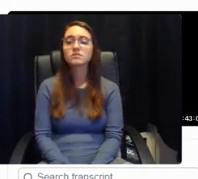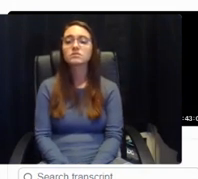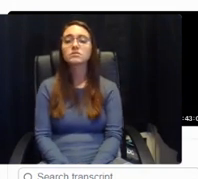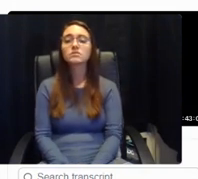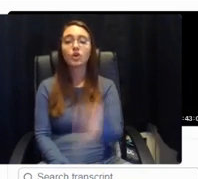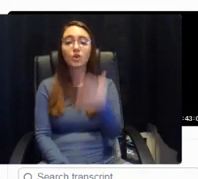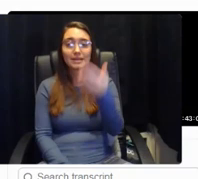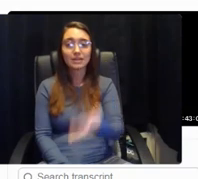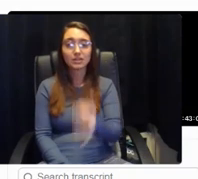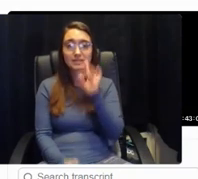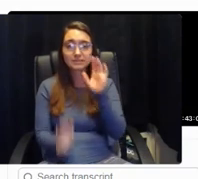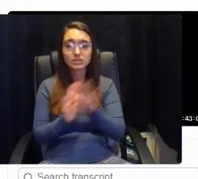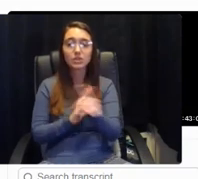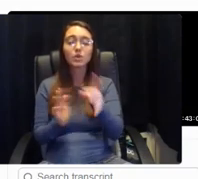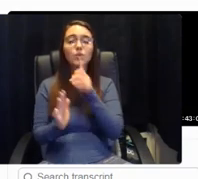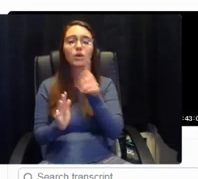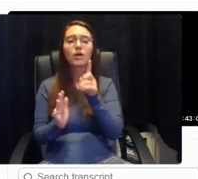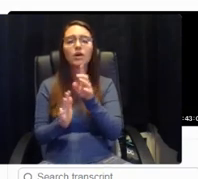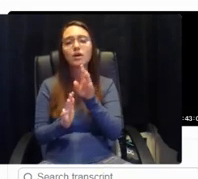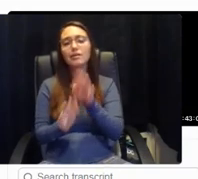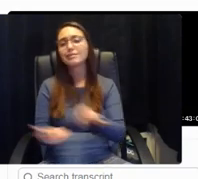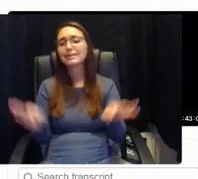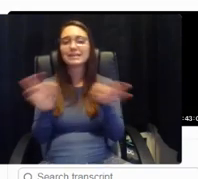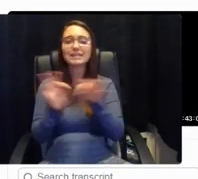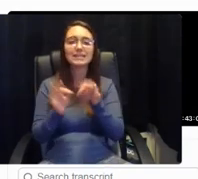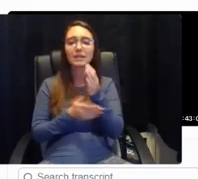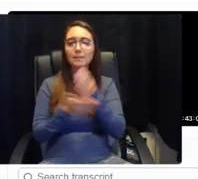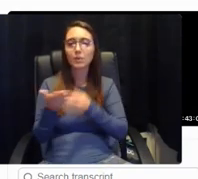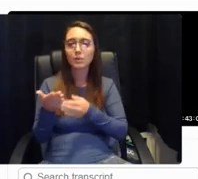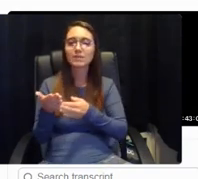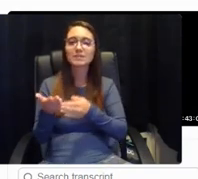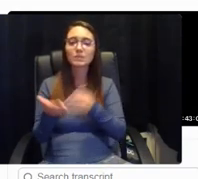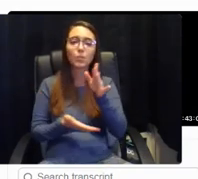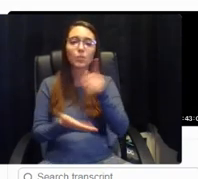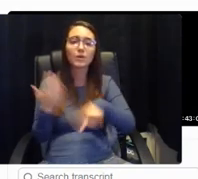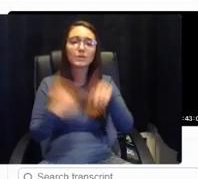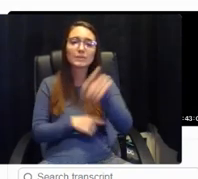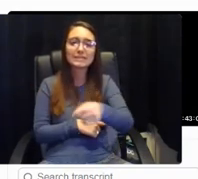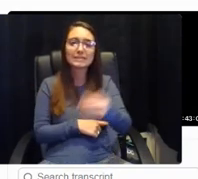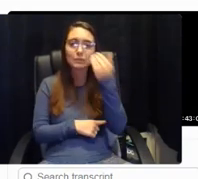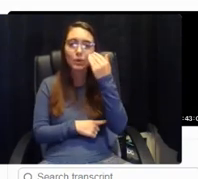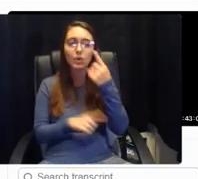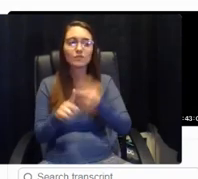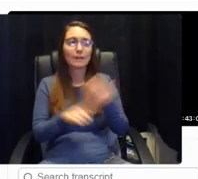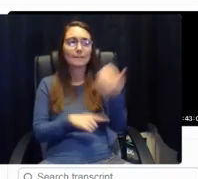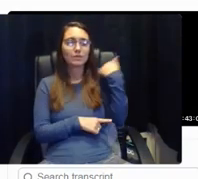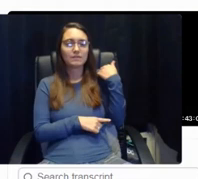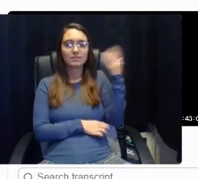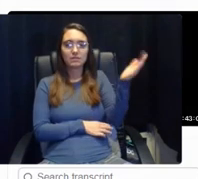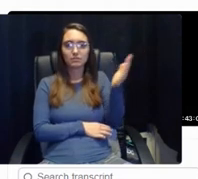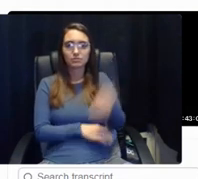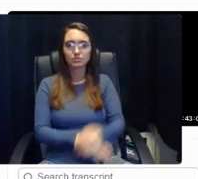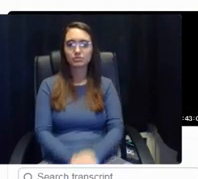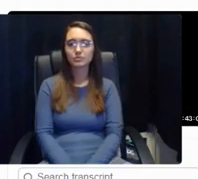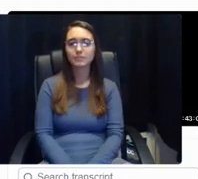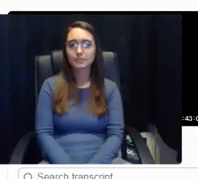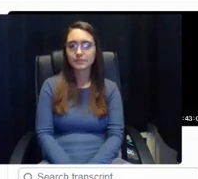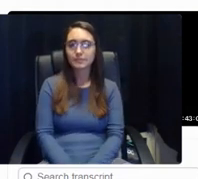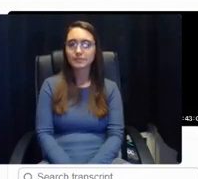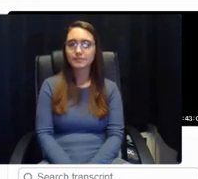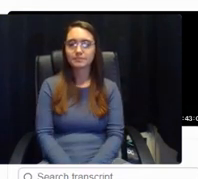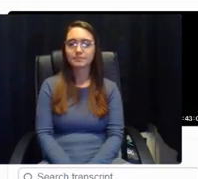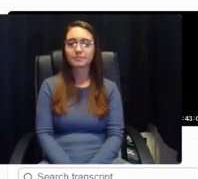key components of understanding that you should know from previous discussions, and